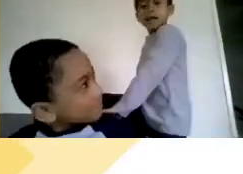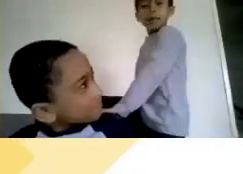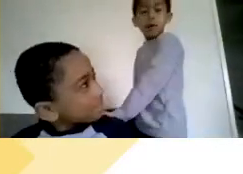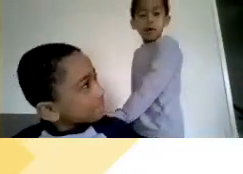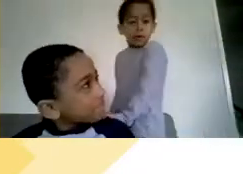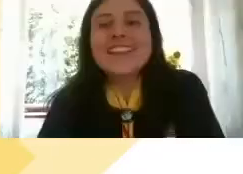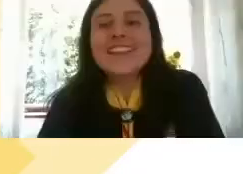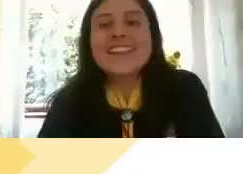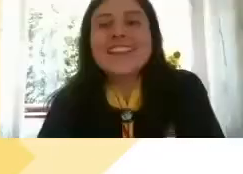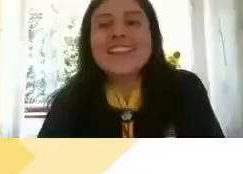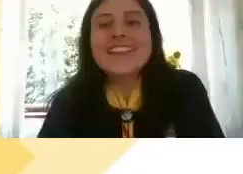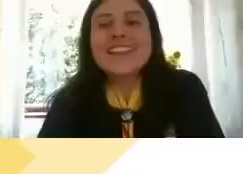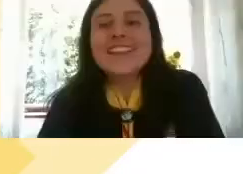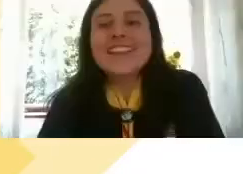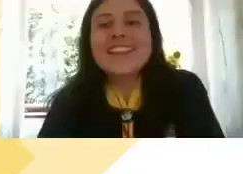one.